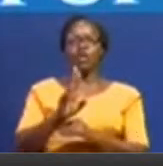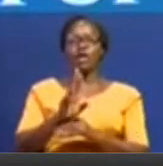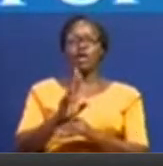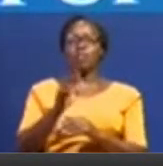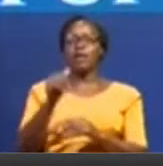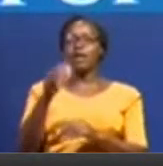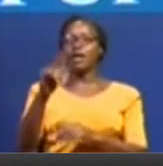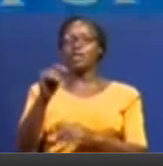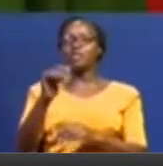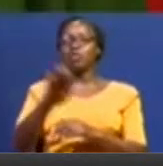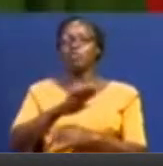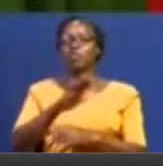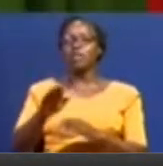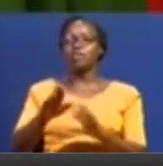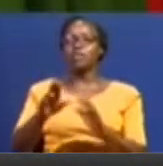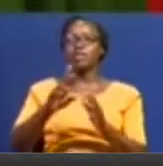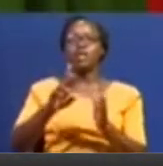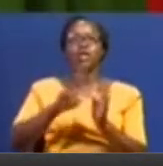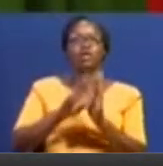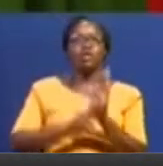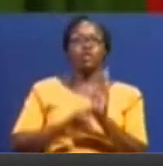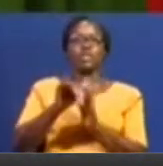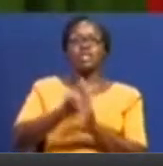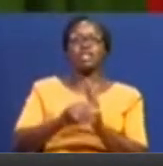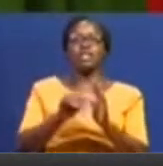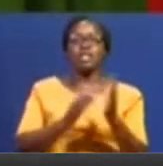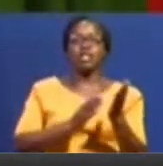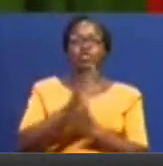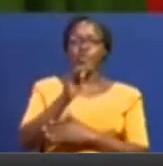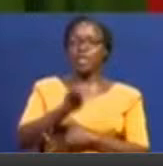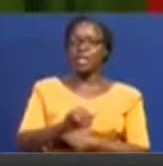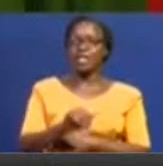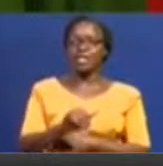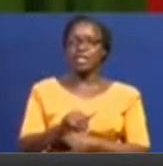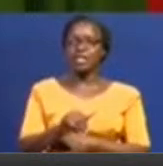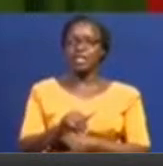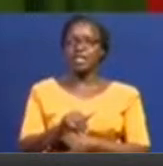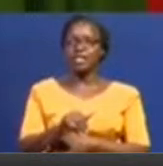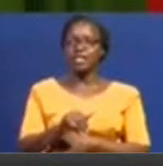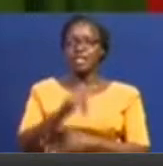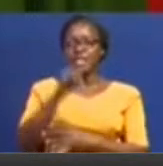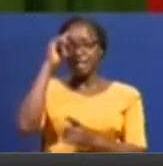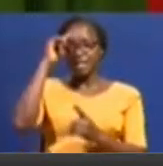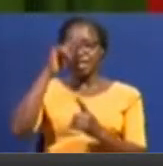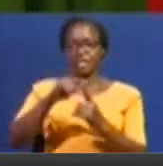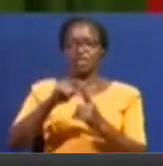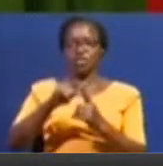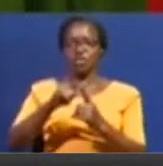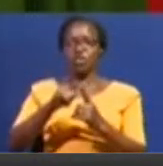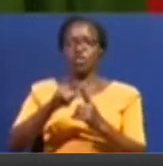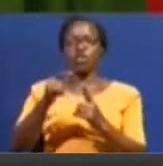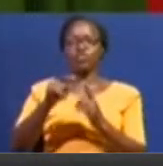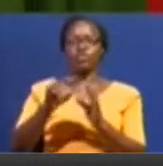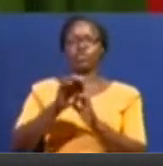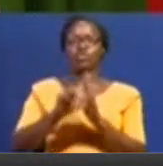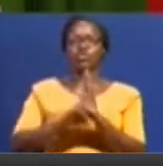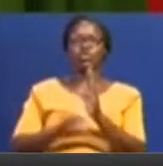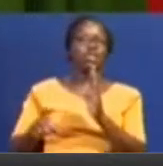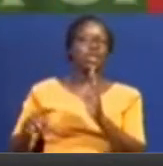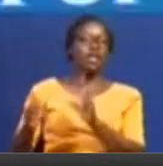of Parliament, regulations that would be ensure that the intention of the constitutions are